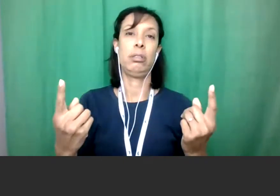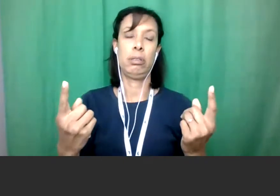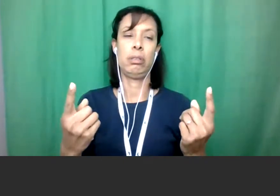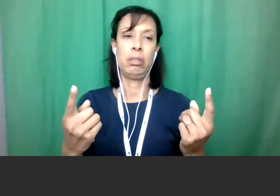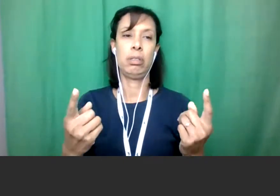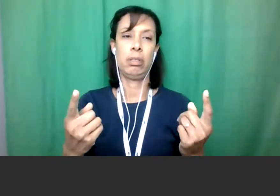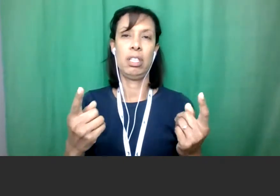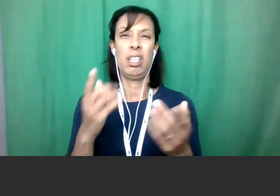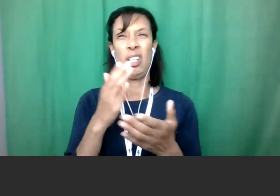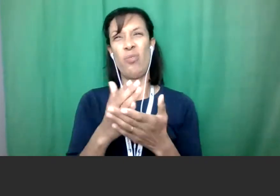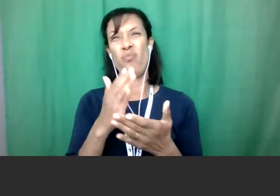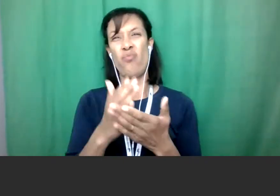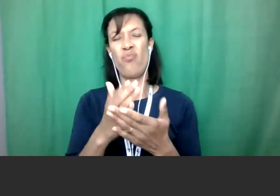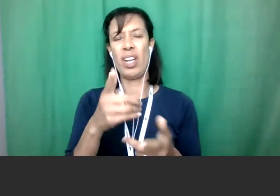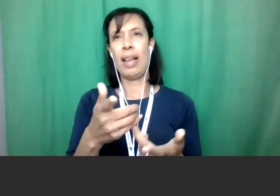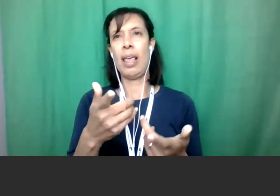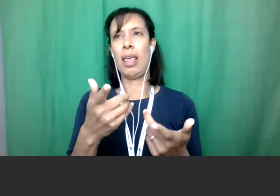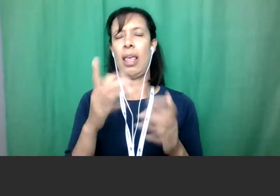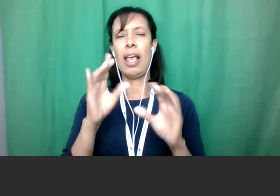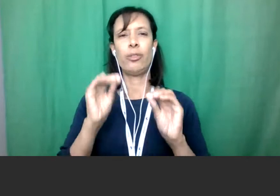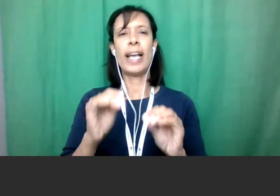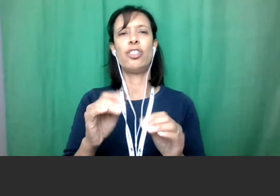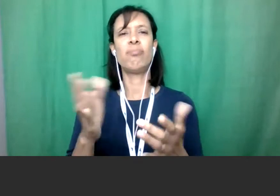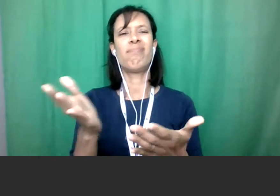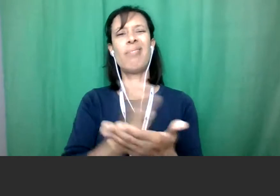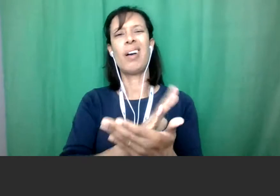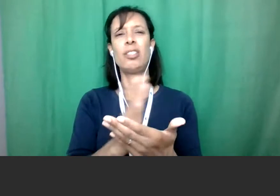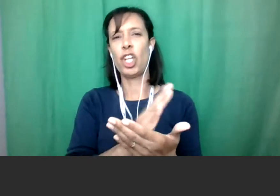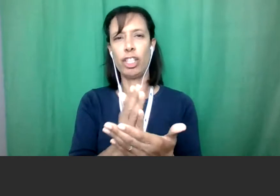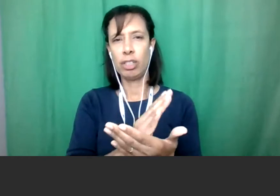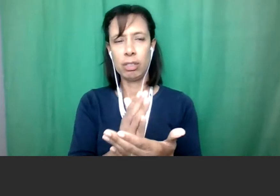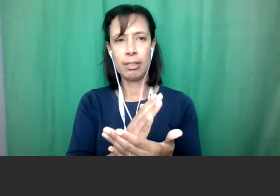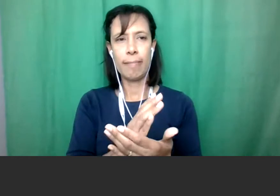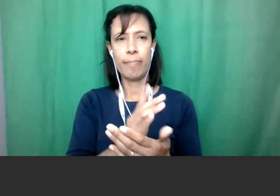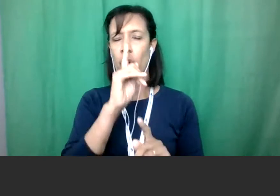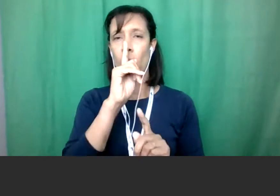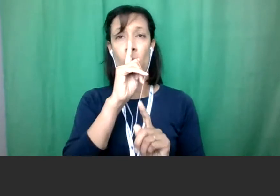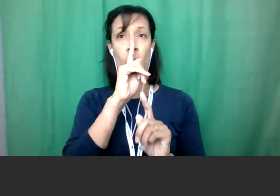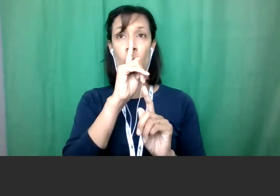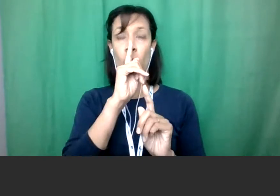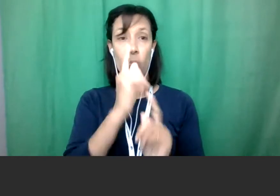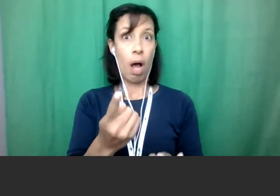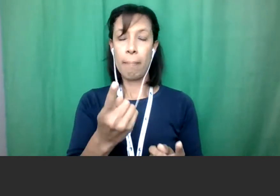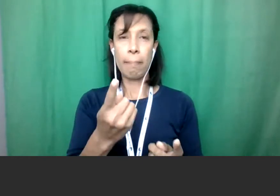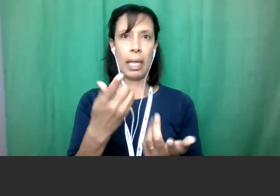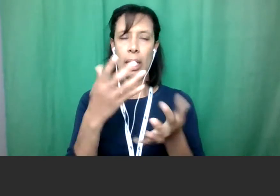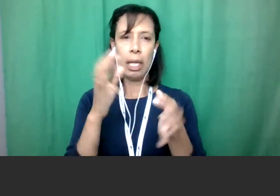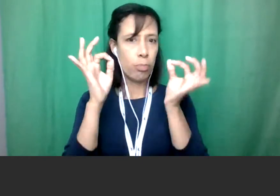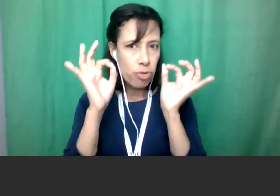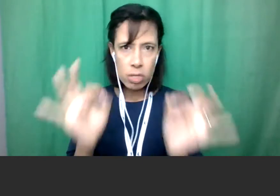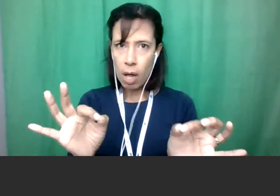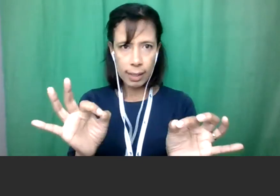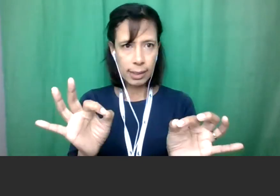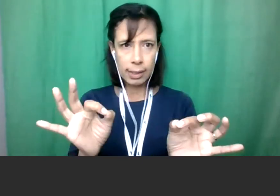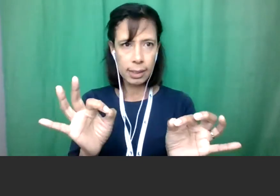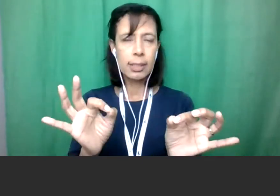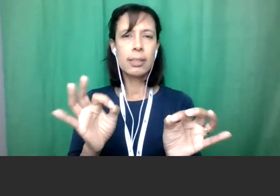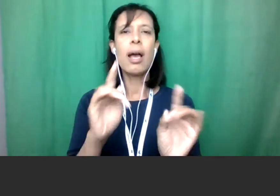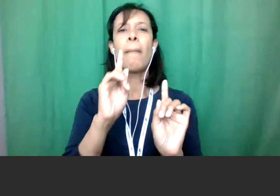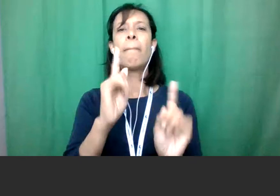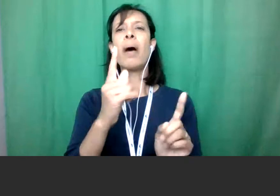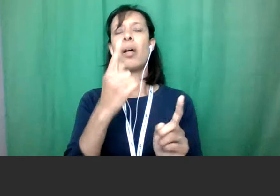can't be certain about our findings, and we certainly can't be precise in our findings. But what we can do is discuss